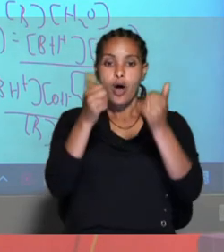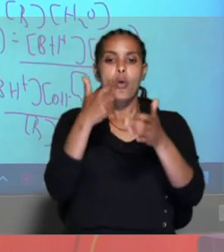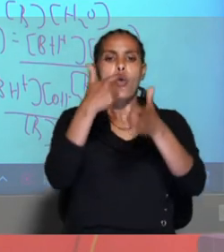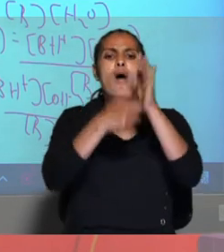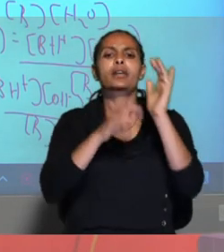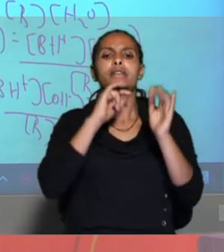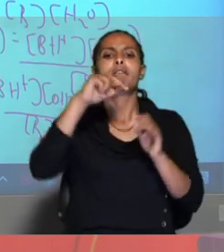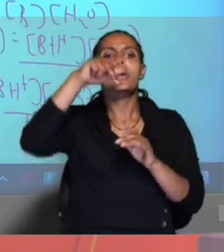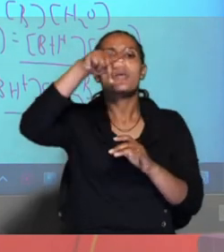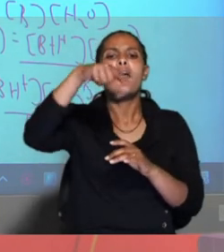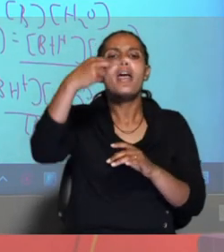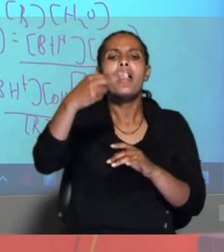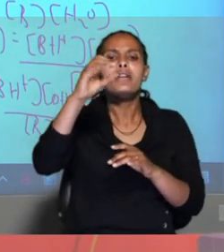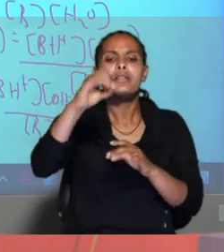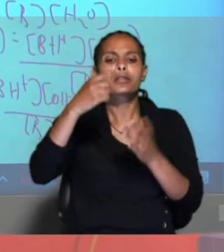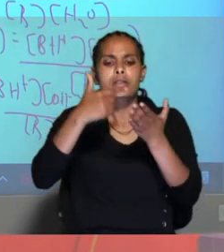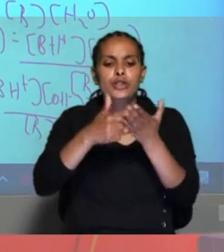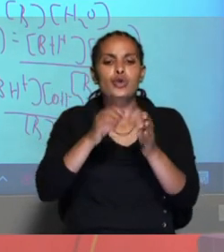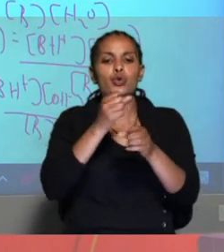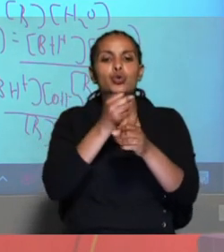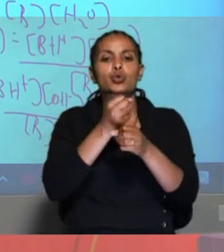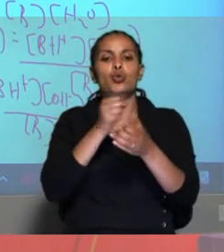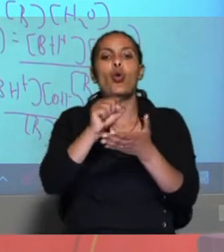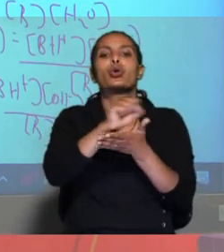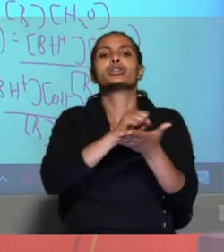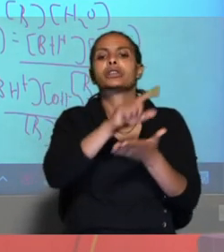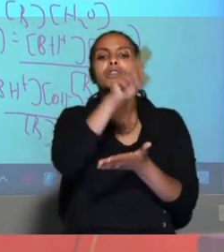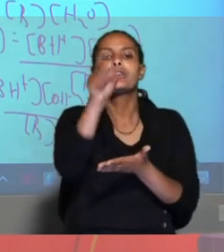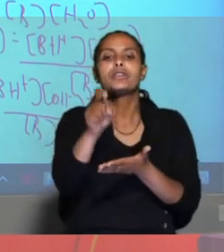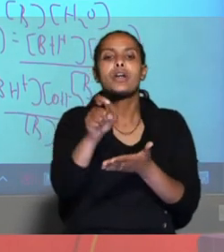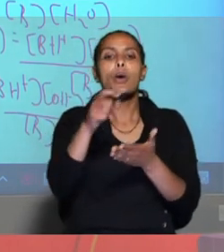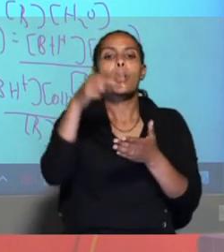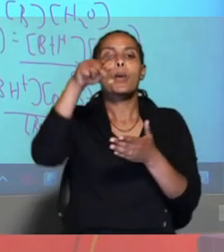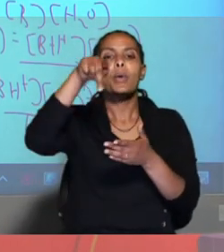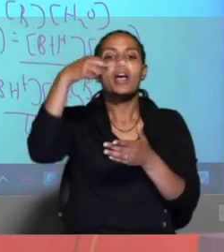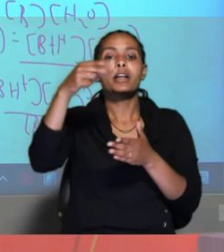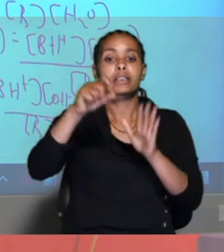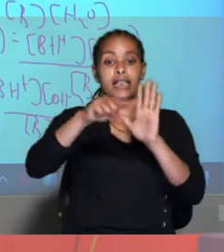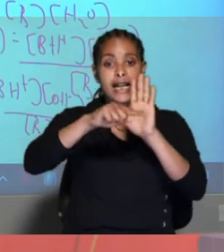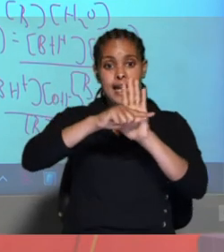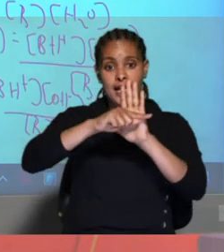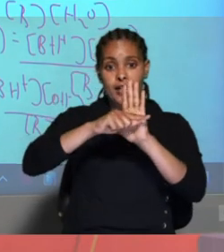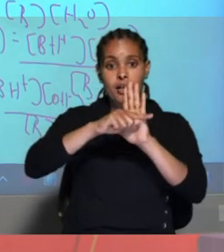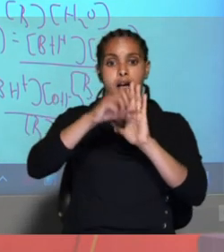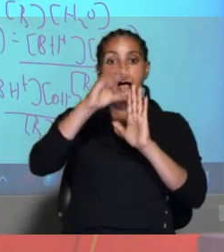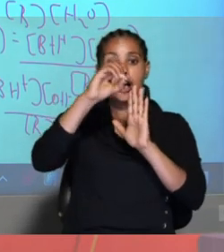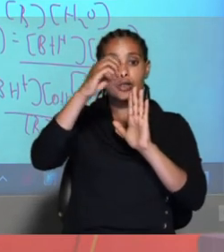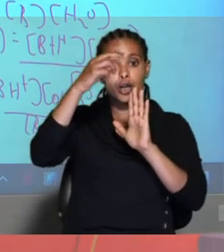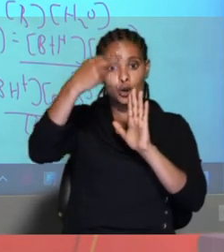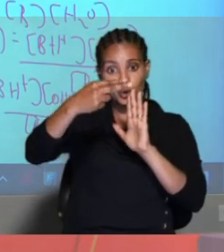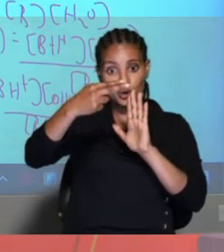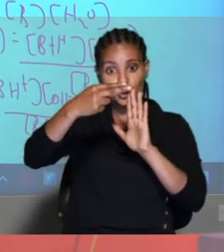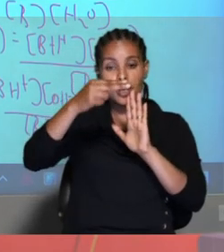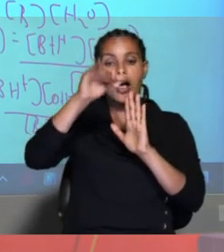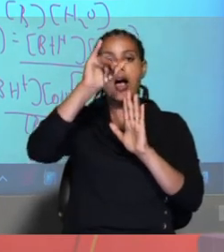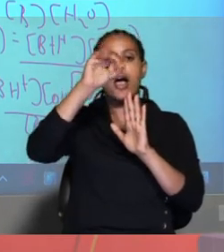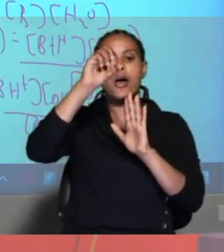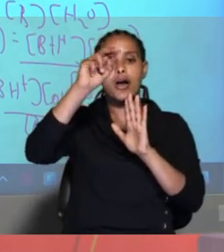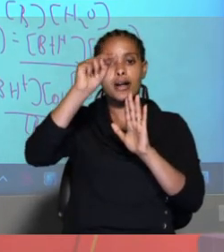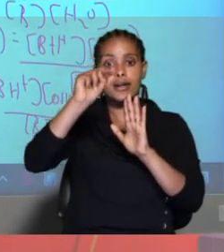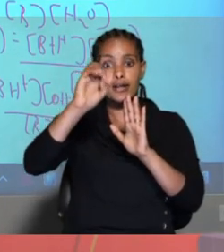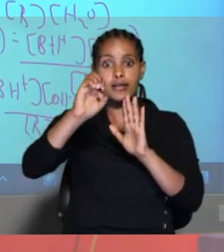is pH of this solution? pH is the negative logarithm of hydrogen ion concentration.